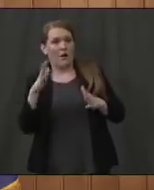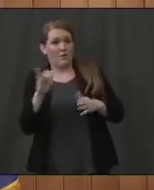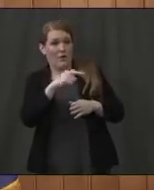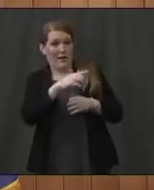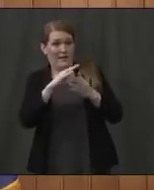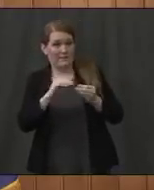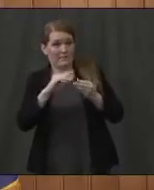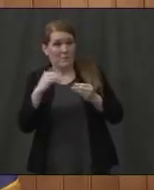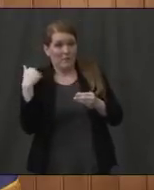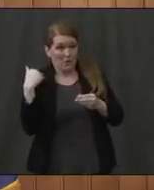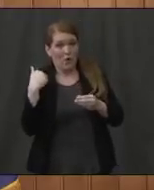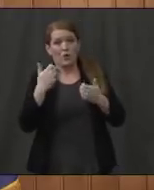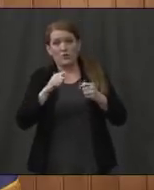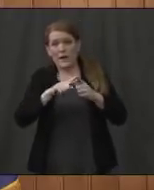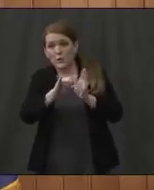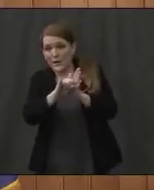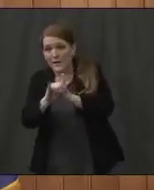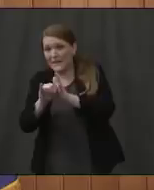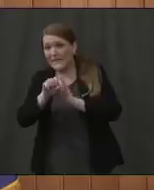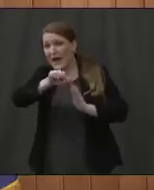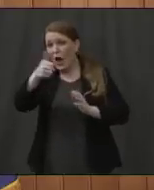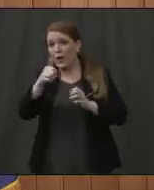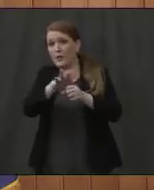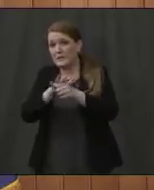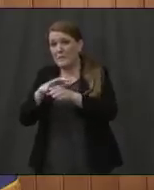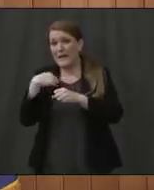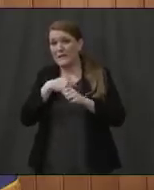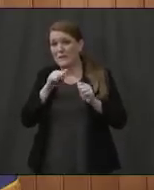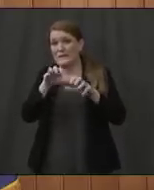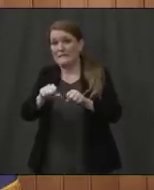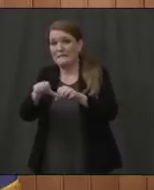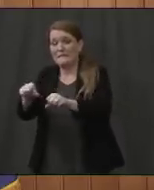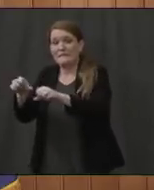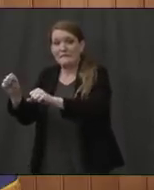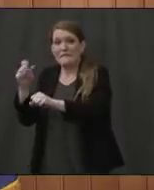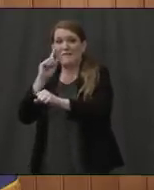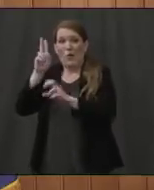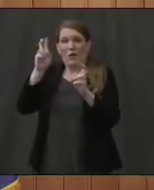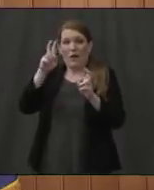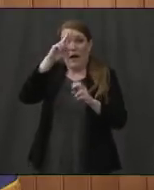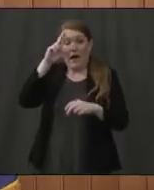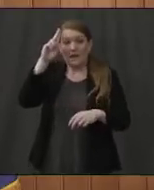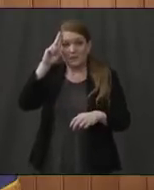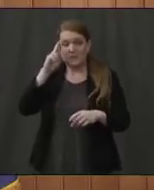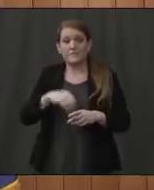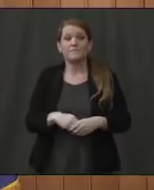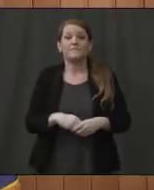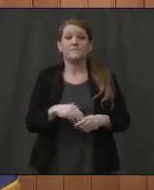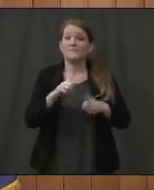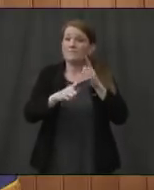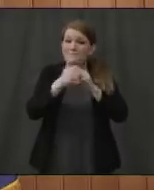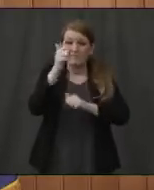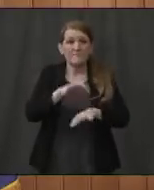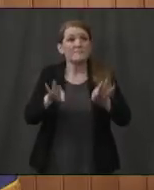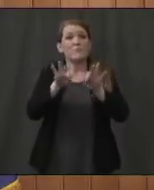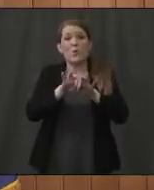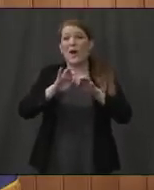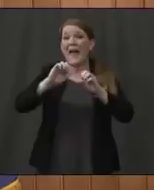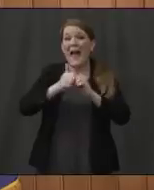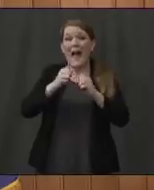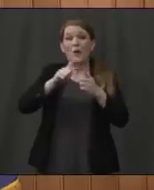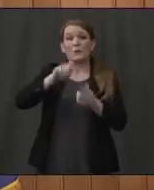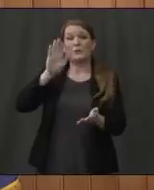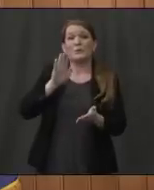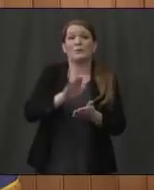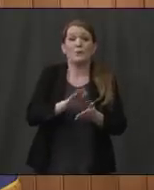them. But the most important thing is that everyone in this state, as the governor talks about, keep the demand down. We're